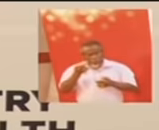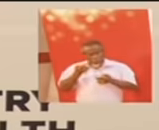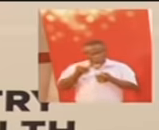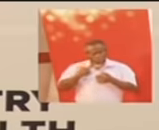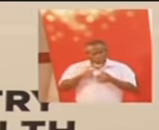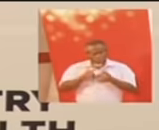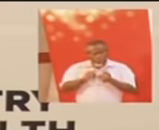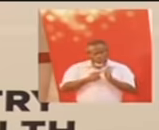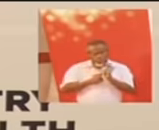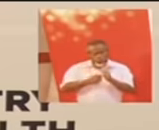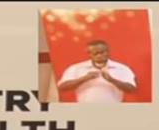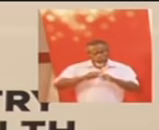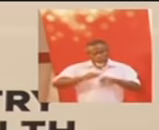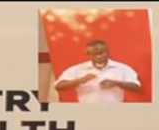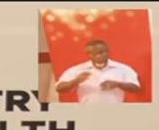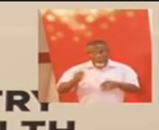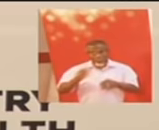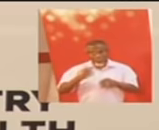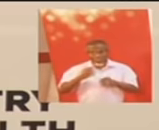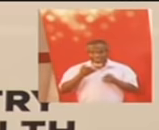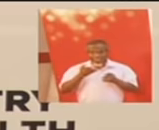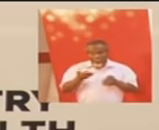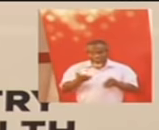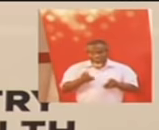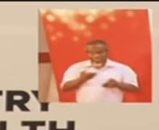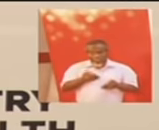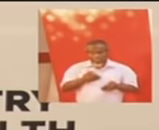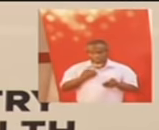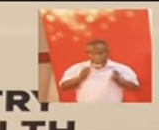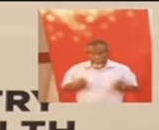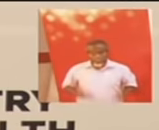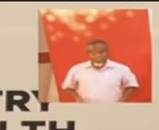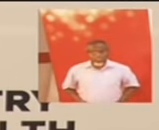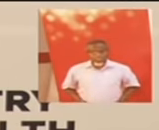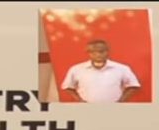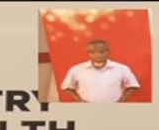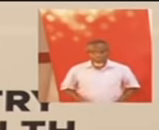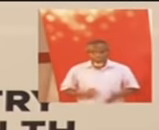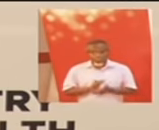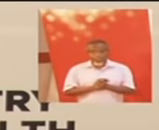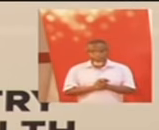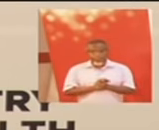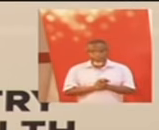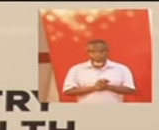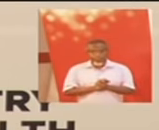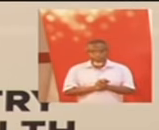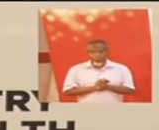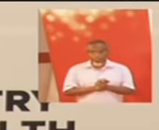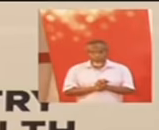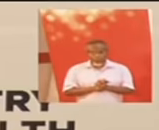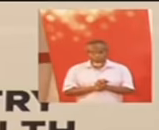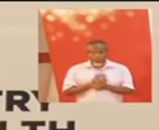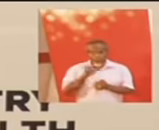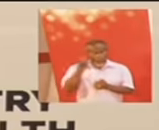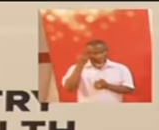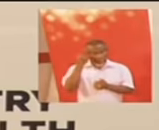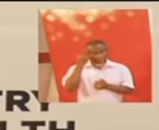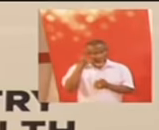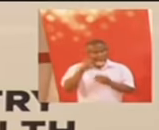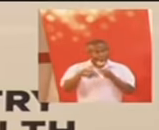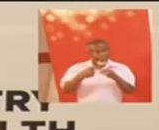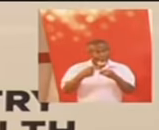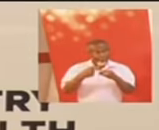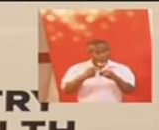proven in time in the months and years to come. So we want to introduce the concept of long COVID to the public. Next week we hope to